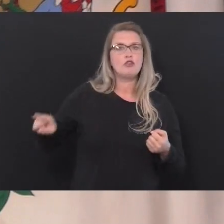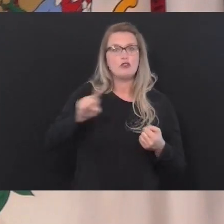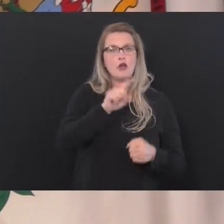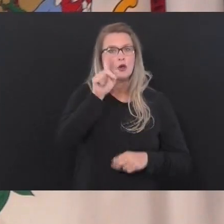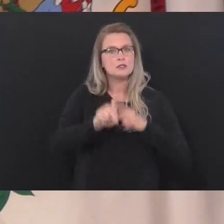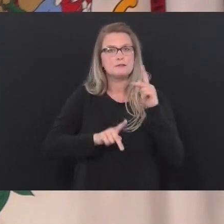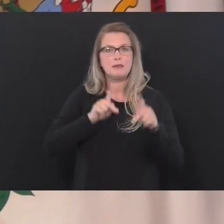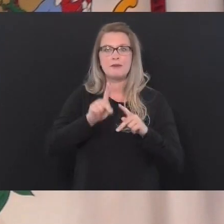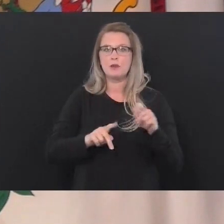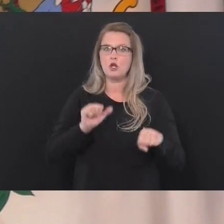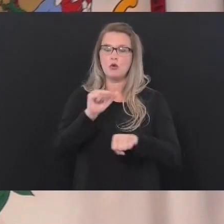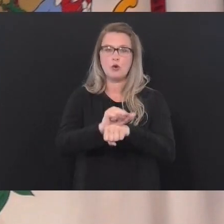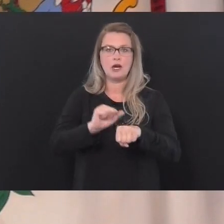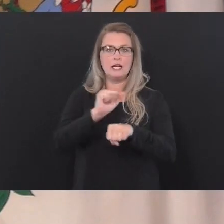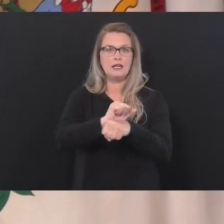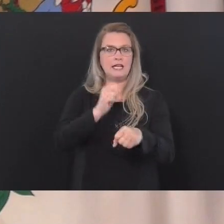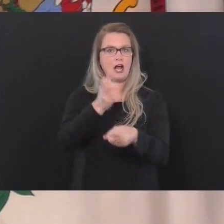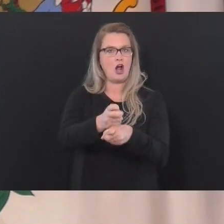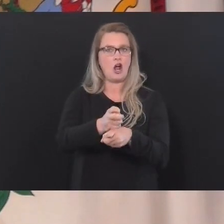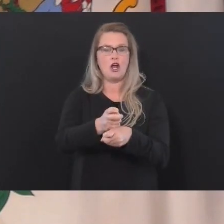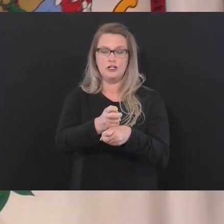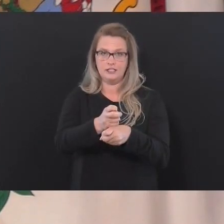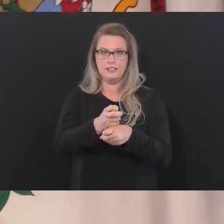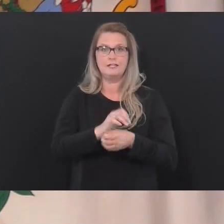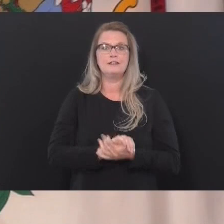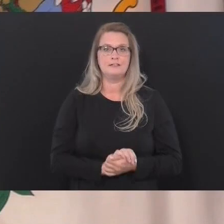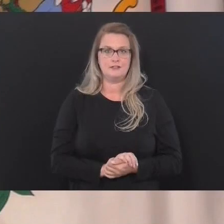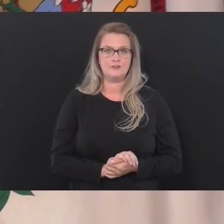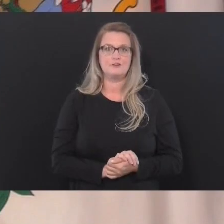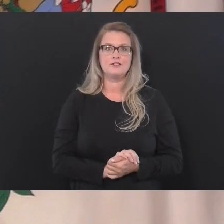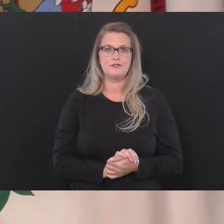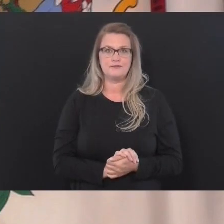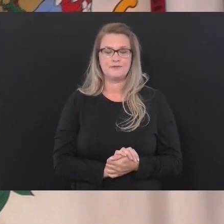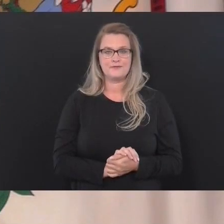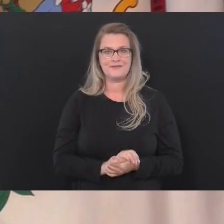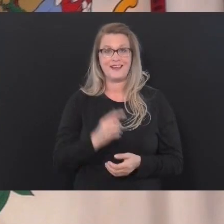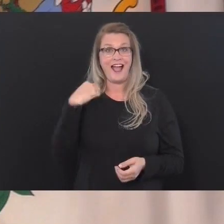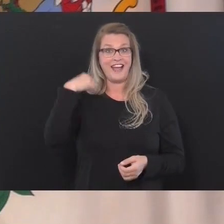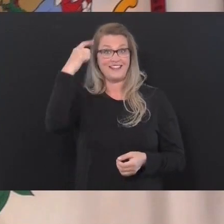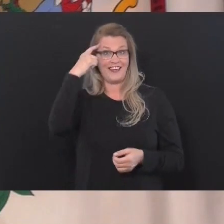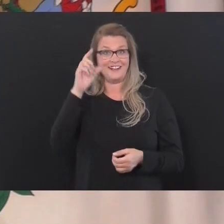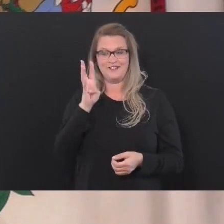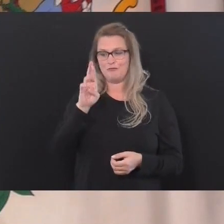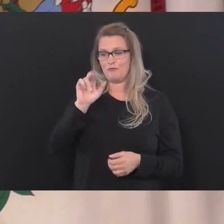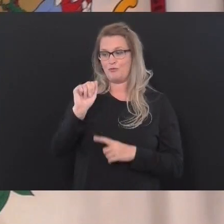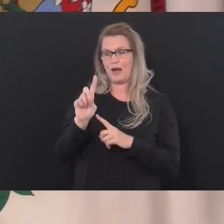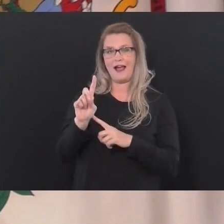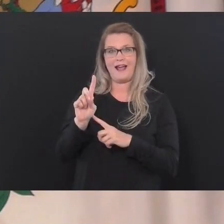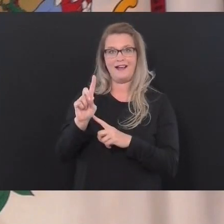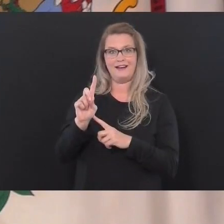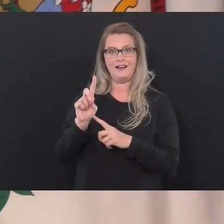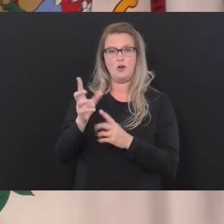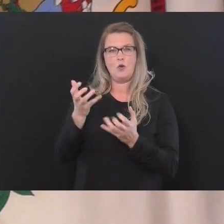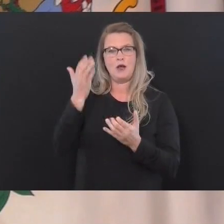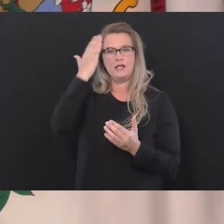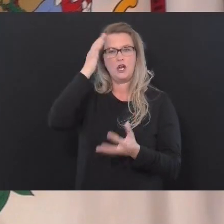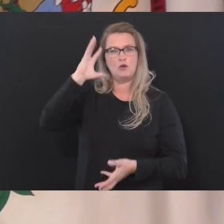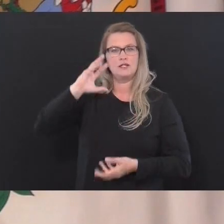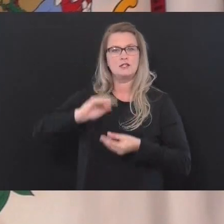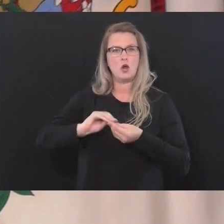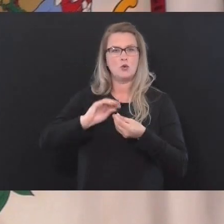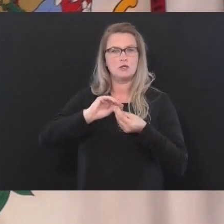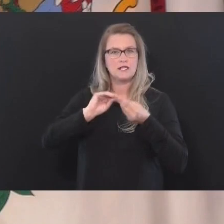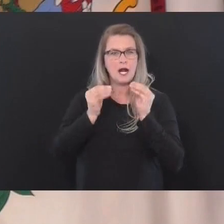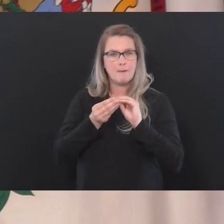doing so much for us, it's unbelievable. And I think, Brad, you asked about the total number